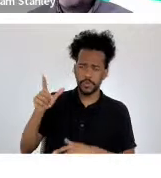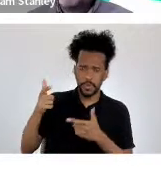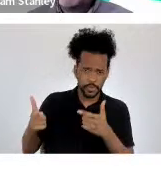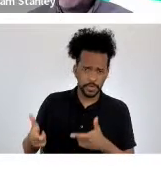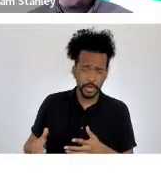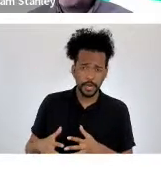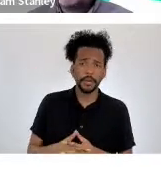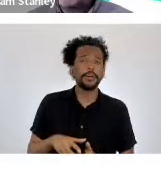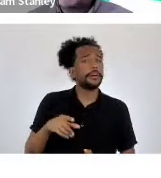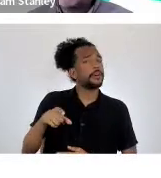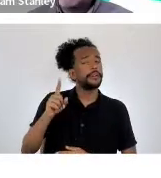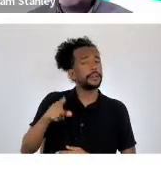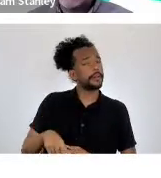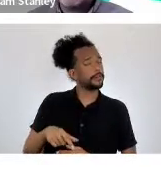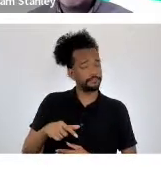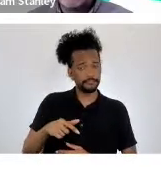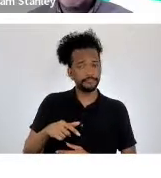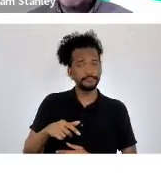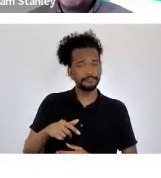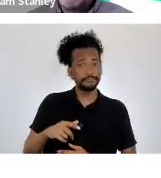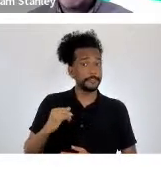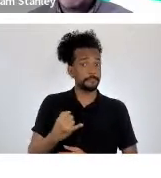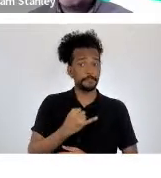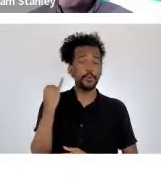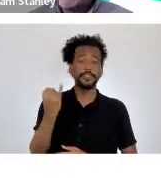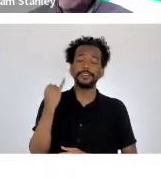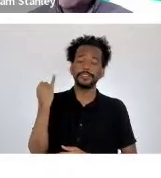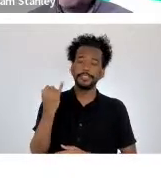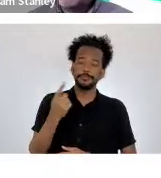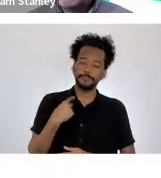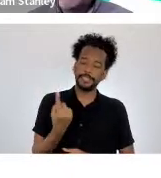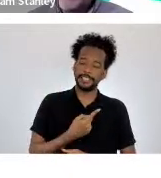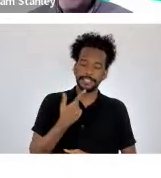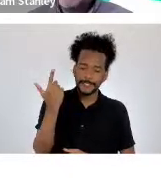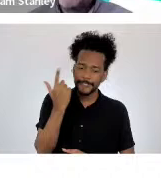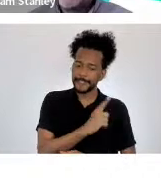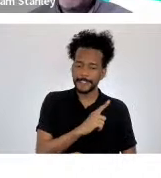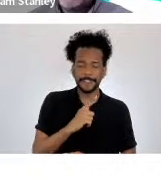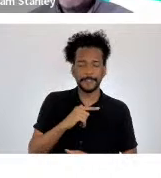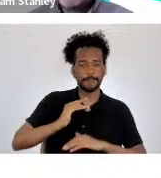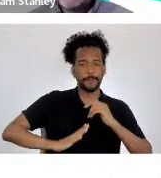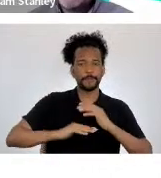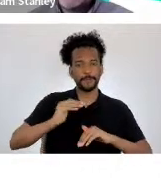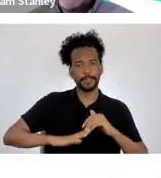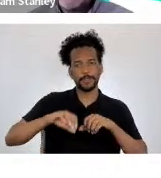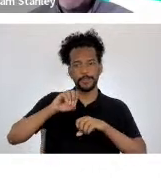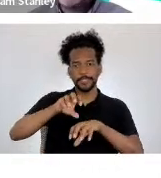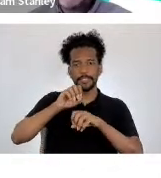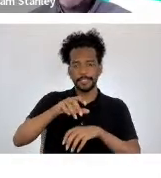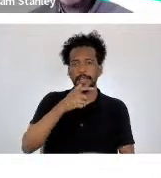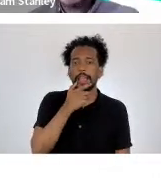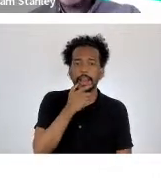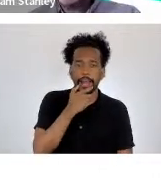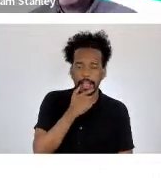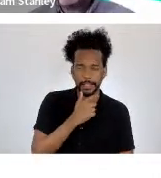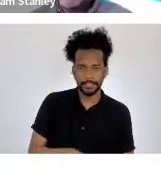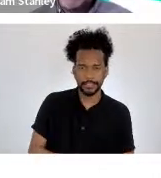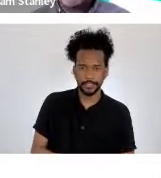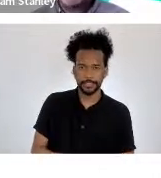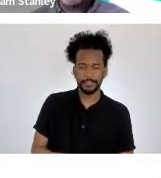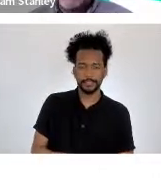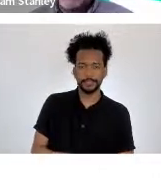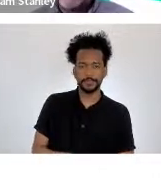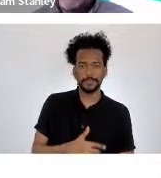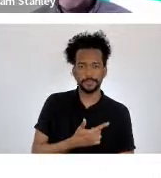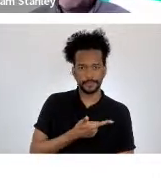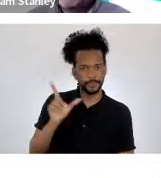with lots of implications for English language teaching professionals, as we'll see later. Second, AI is bringing significant